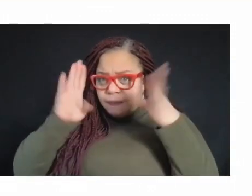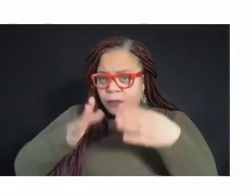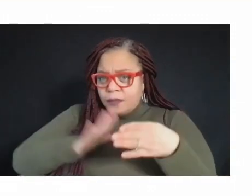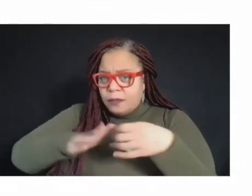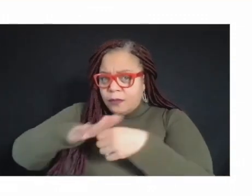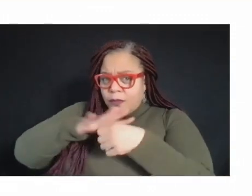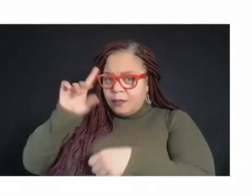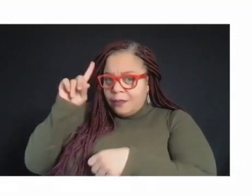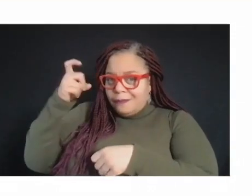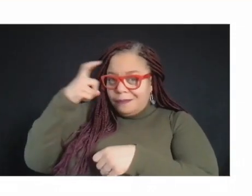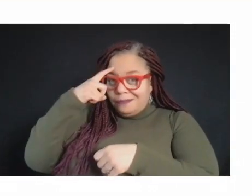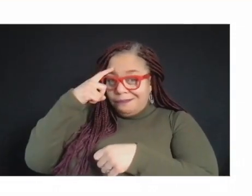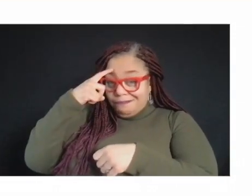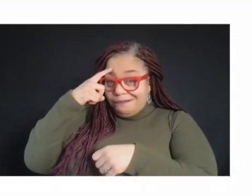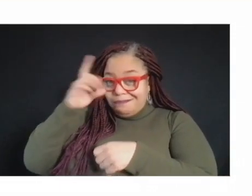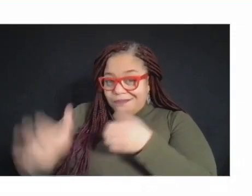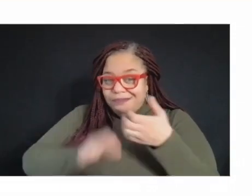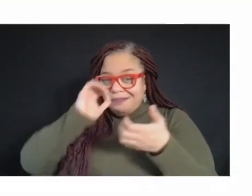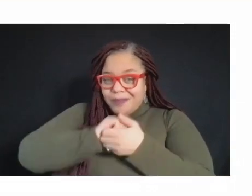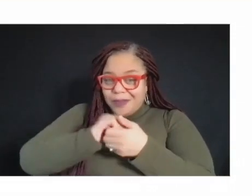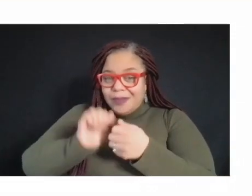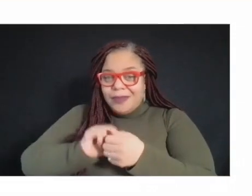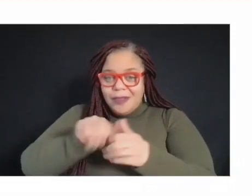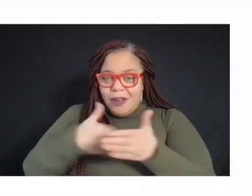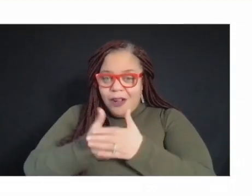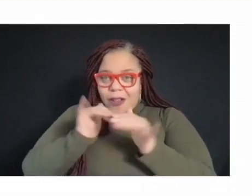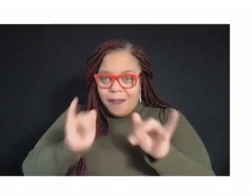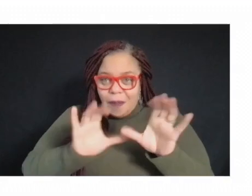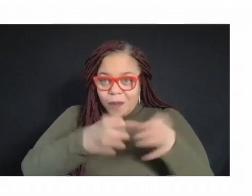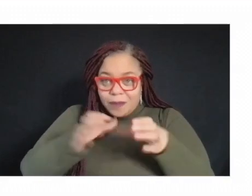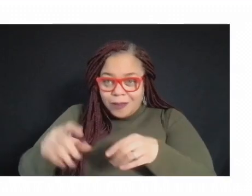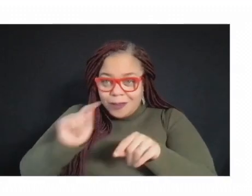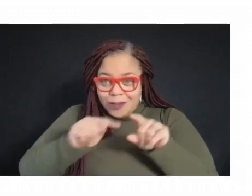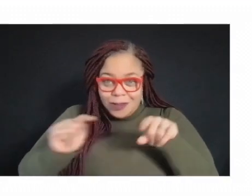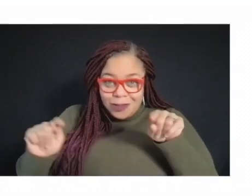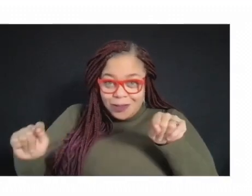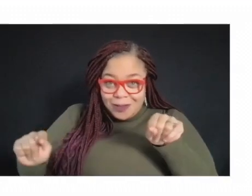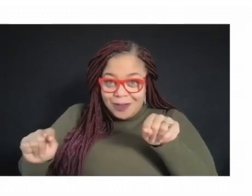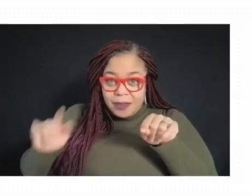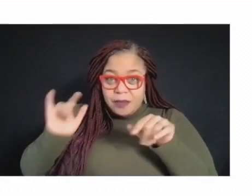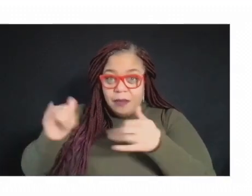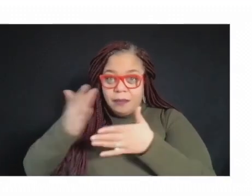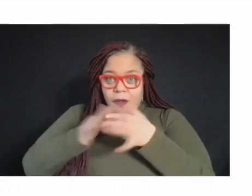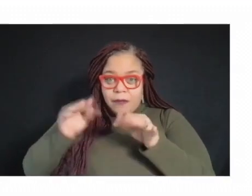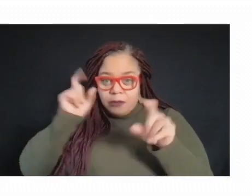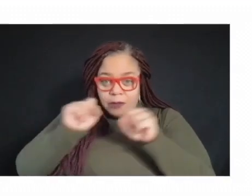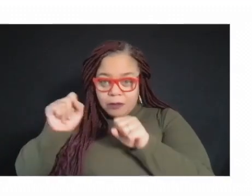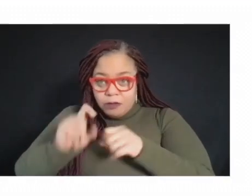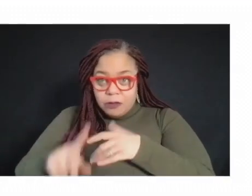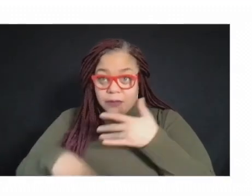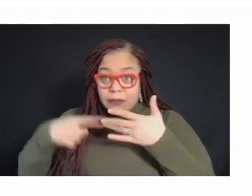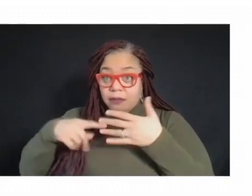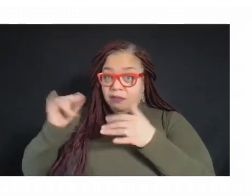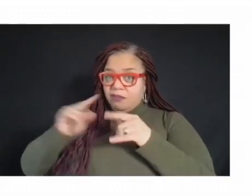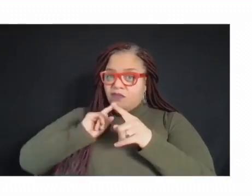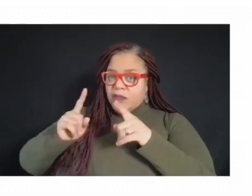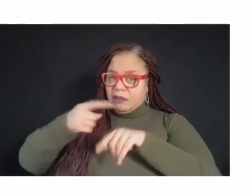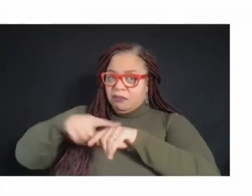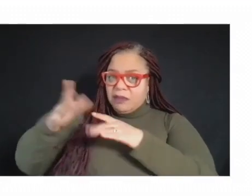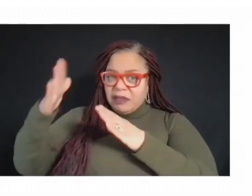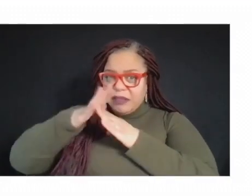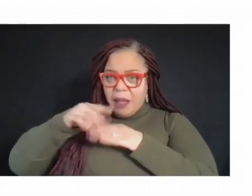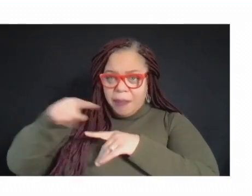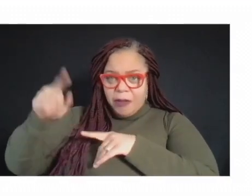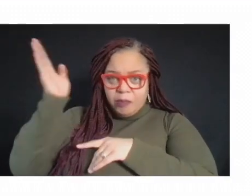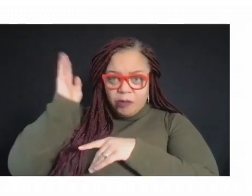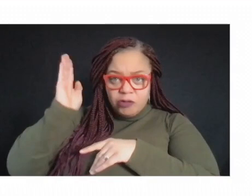sectors, and this was one of the strategies referenced at the top of this presentation, focused on leveraging Live Well